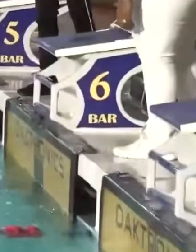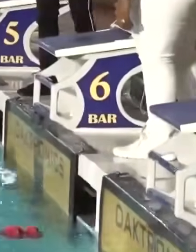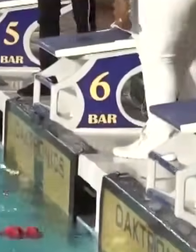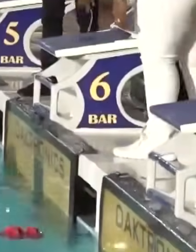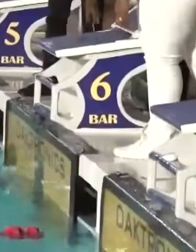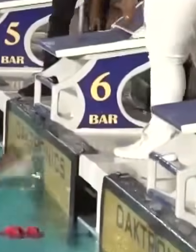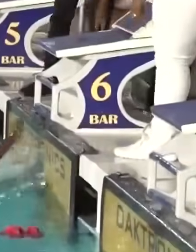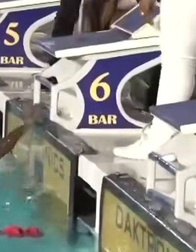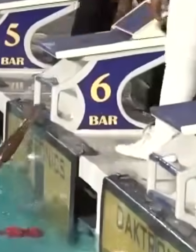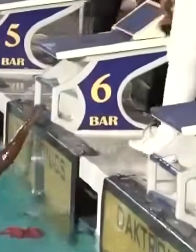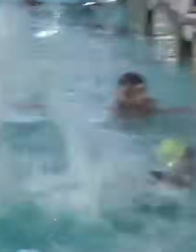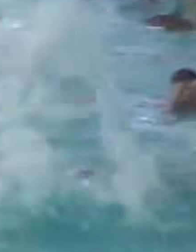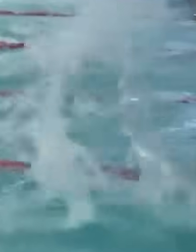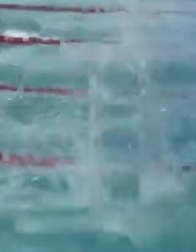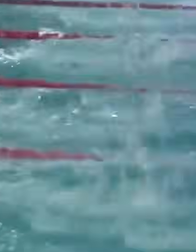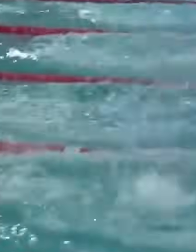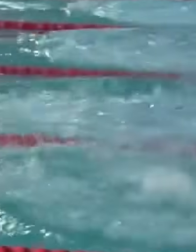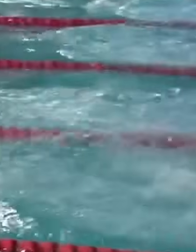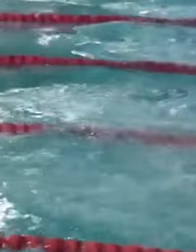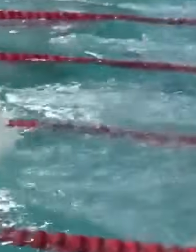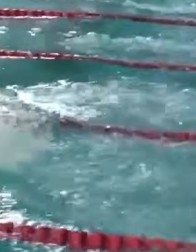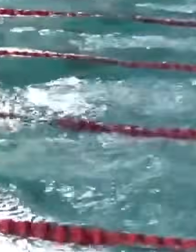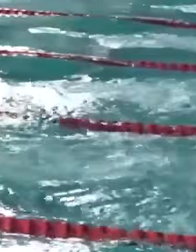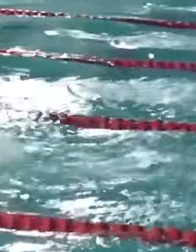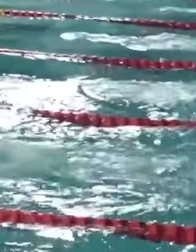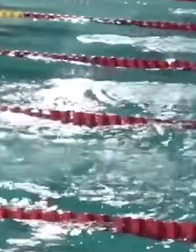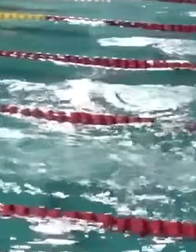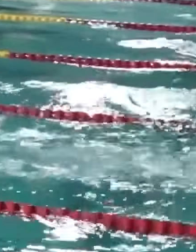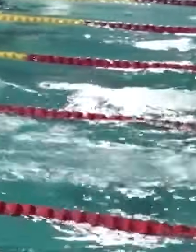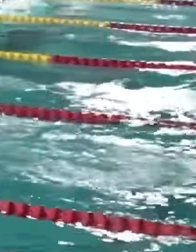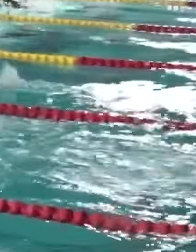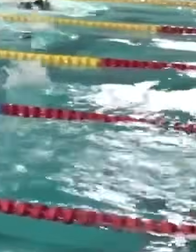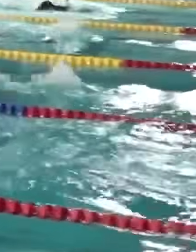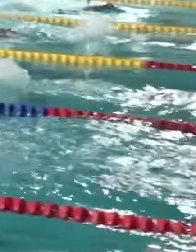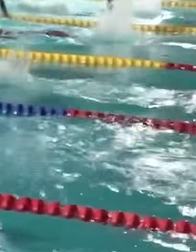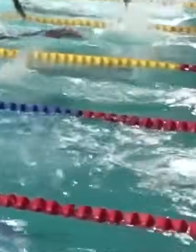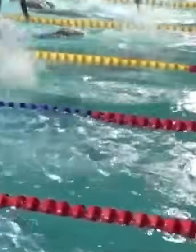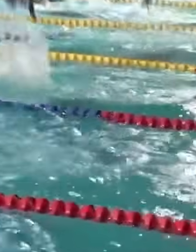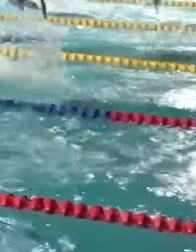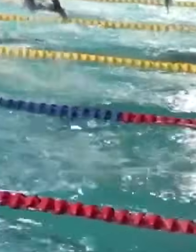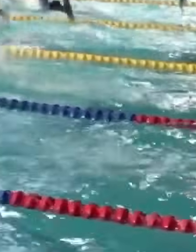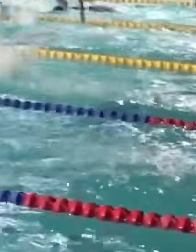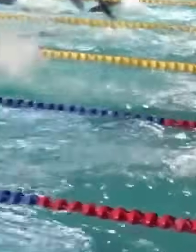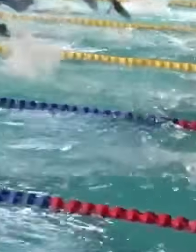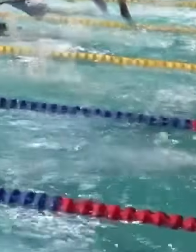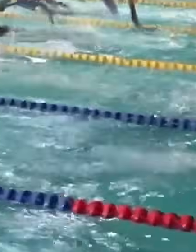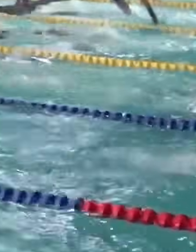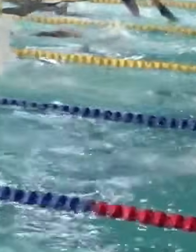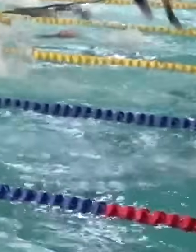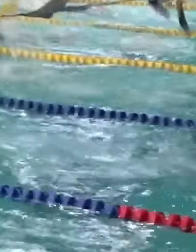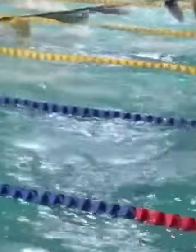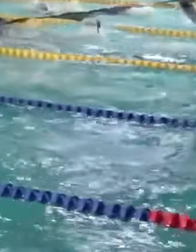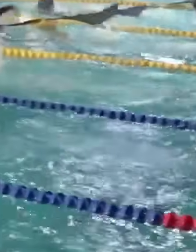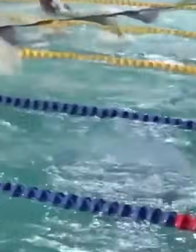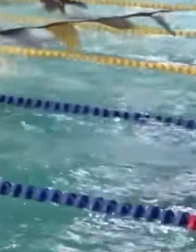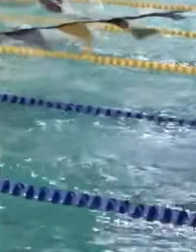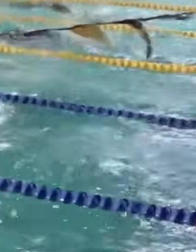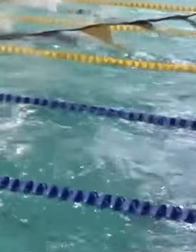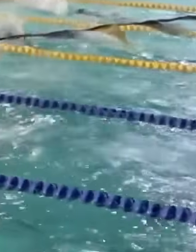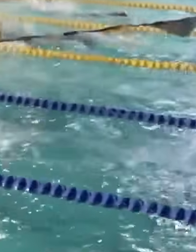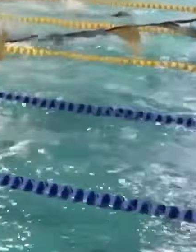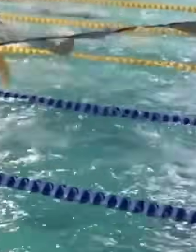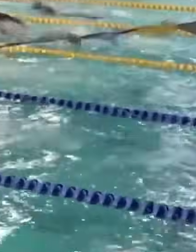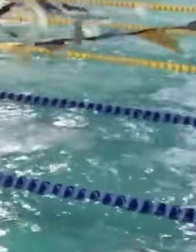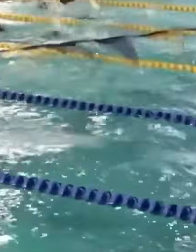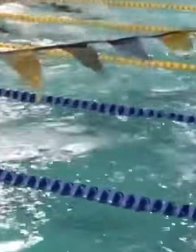48.65. We step down to the 8 and under girls 200-meter individual medley. This is Heat 2, the butterfly followed